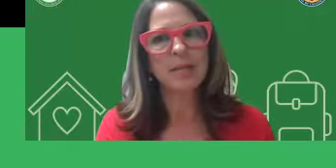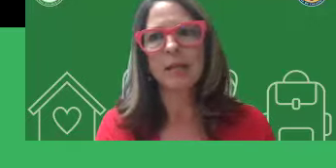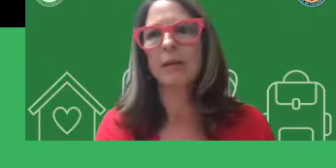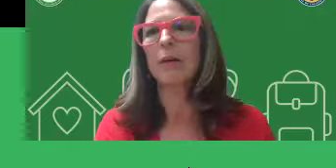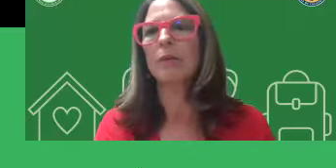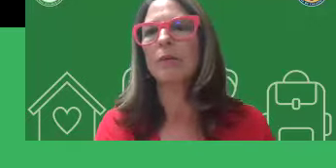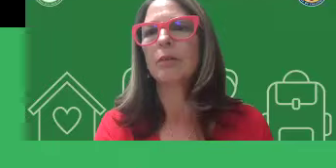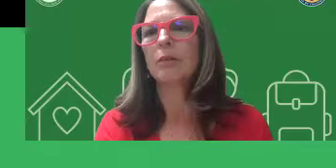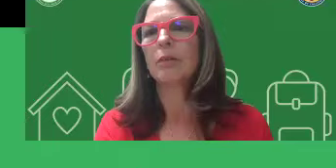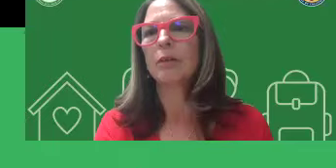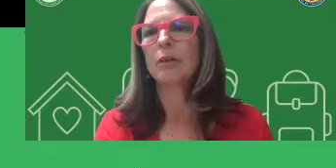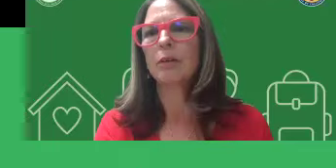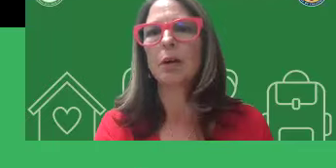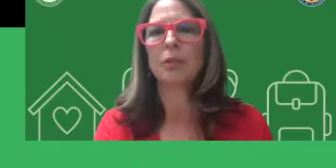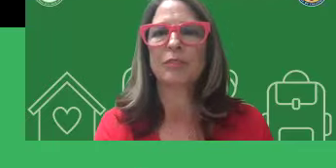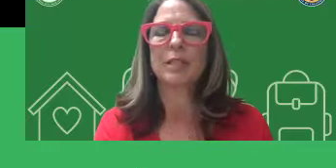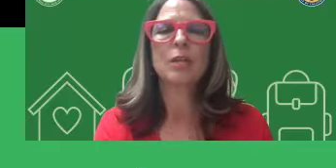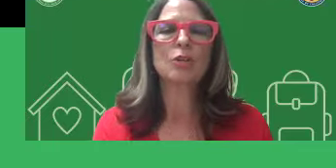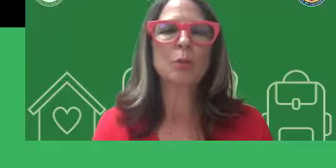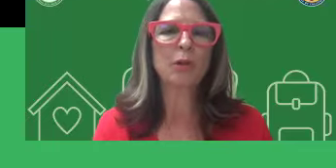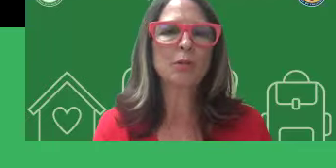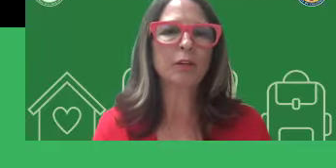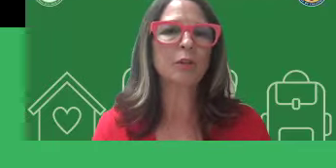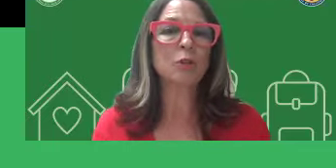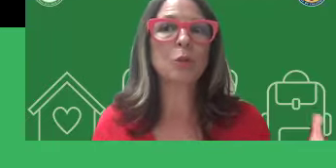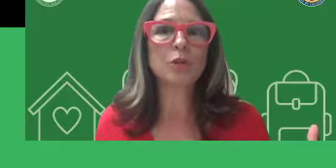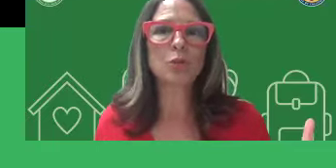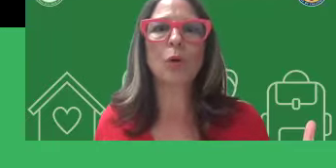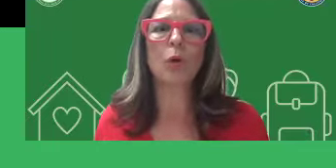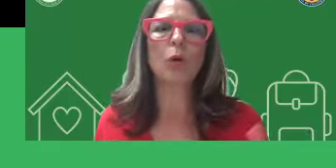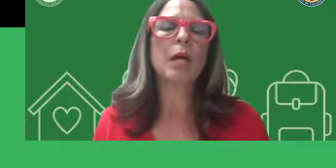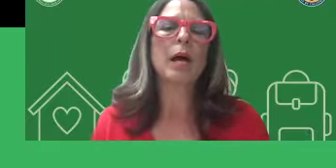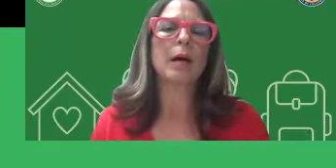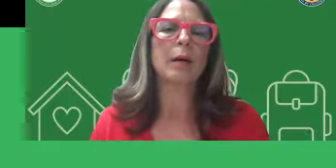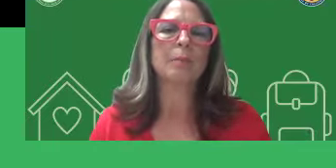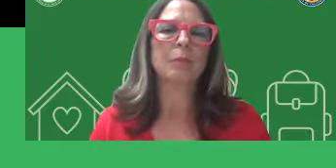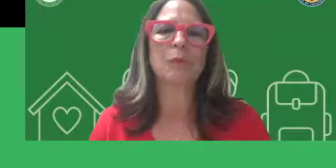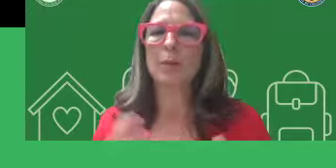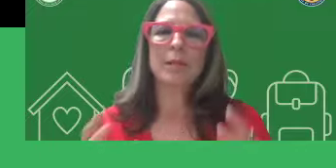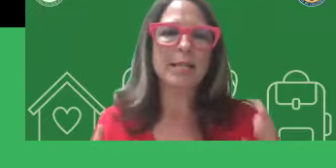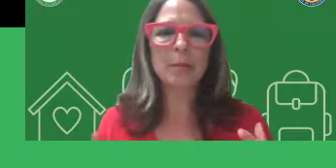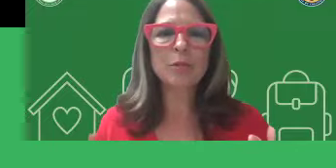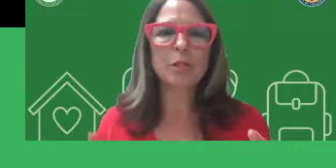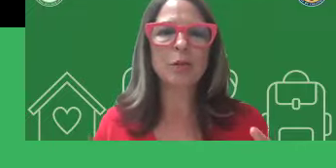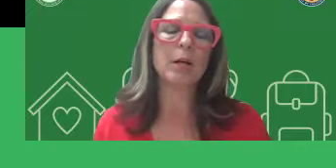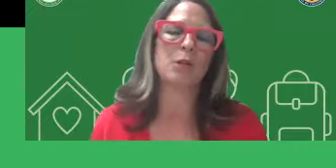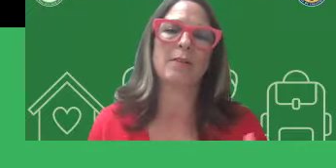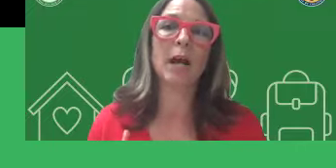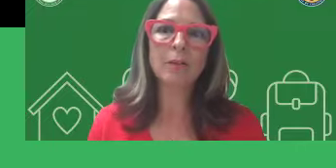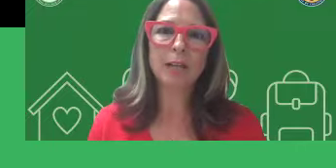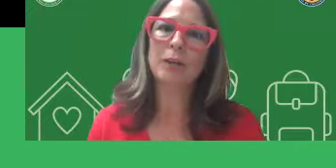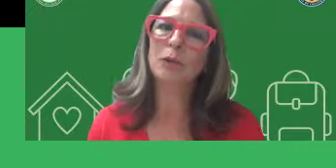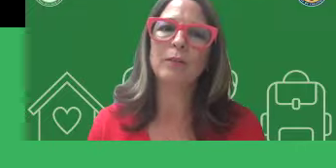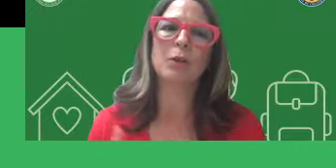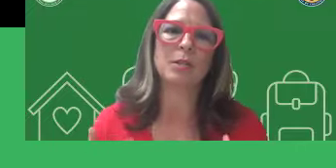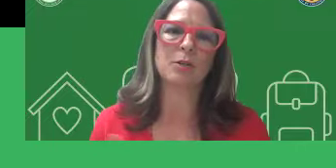I'm happy to say it aloud. Oh, perfect. So there's a poll in front of you. So what's your role? We have a couple examples here. We also